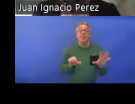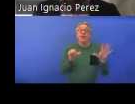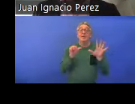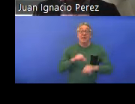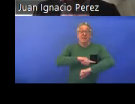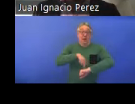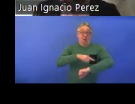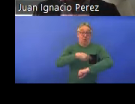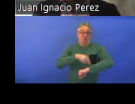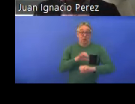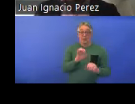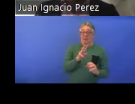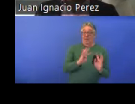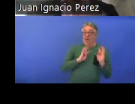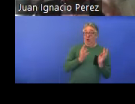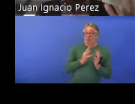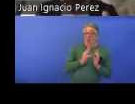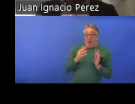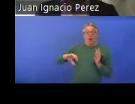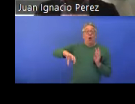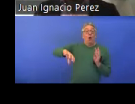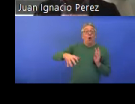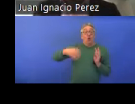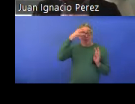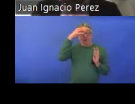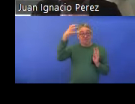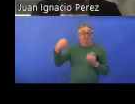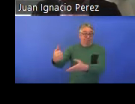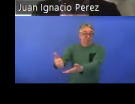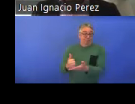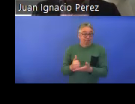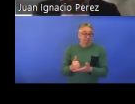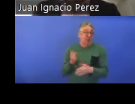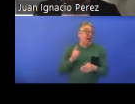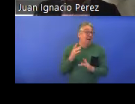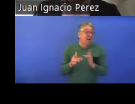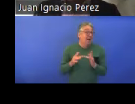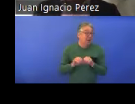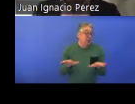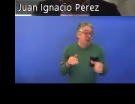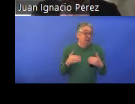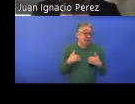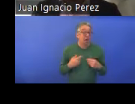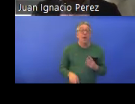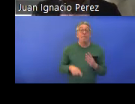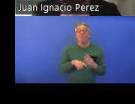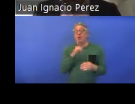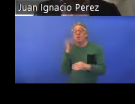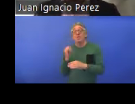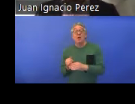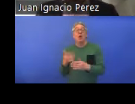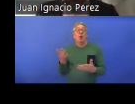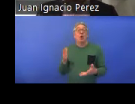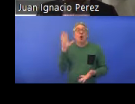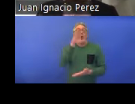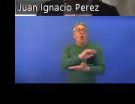CAPD committee and the state delegation, which is webcasted online. And of course, the more important, the concluding observations in which